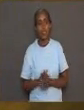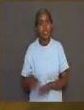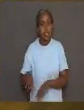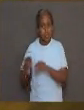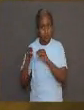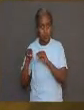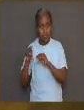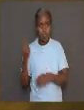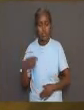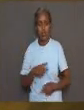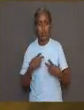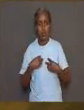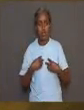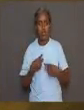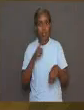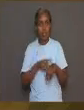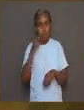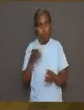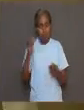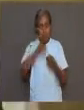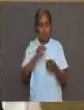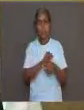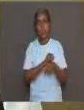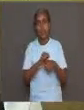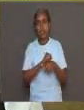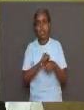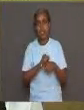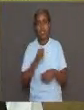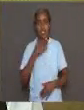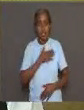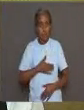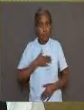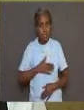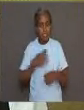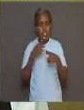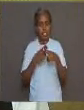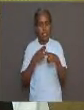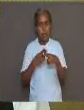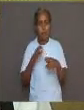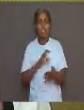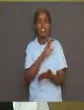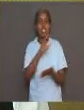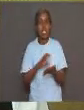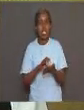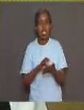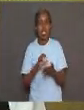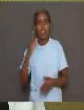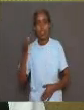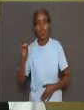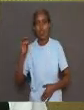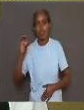Students, we have time for one more activity. Please name the center,